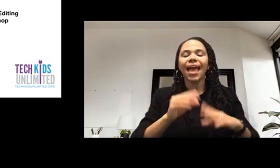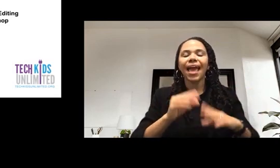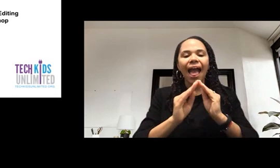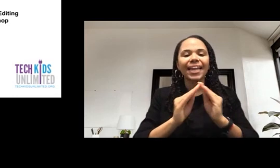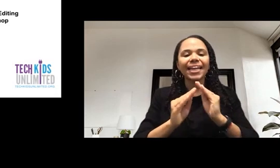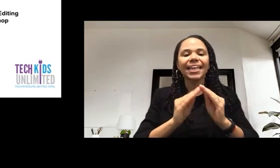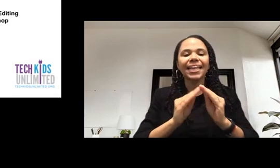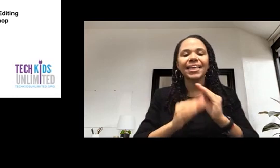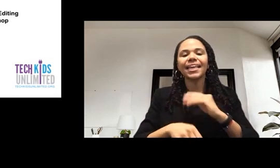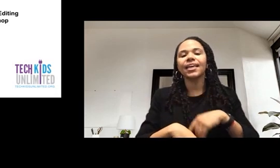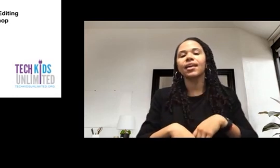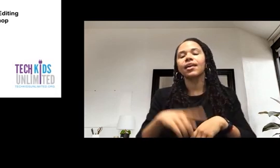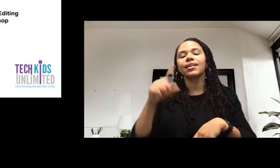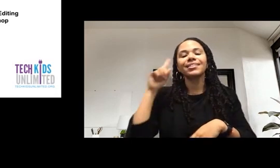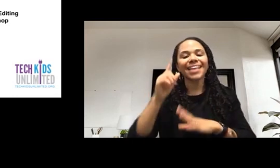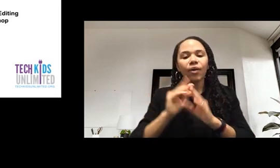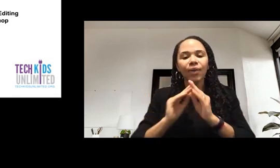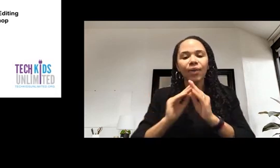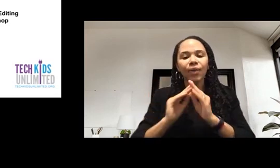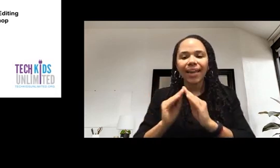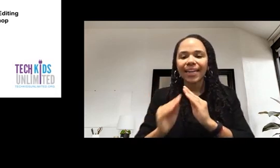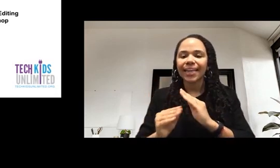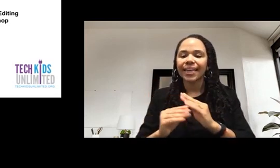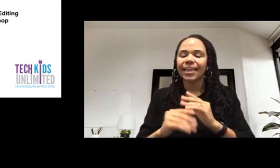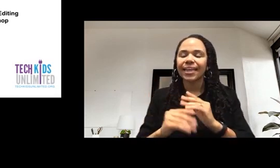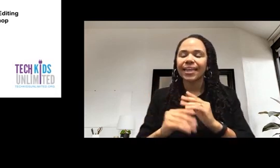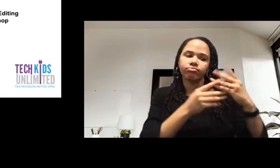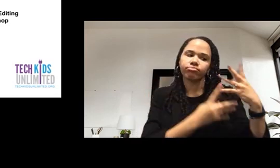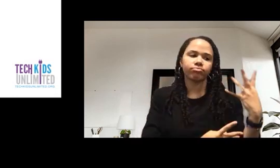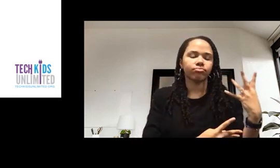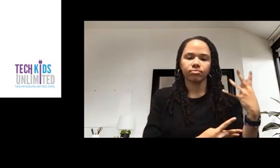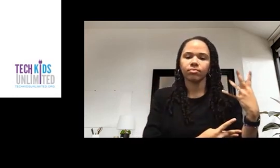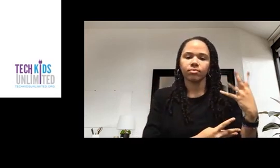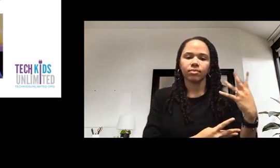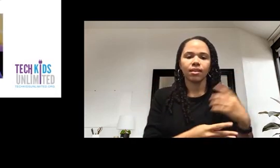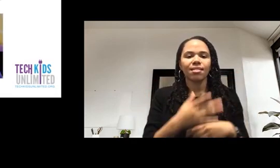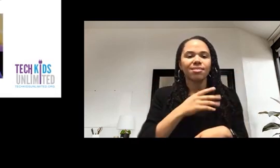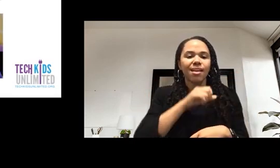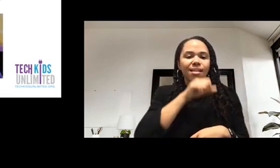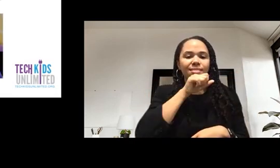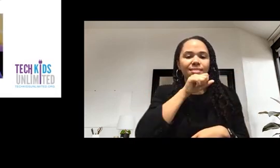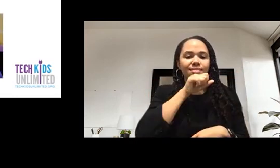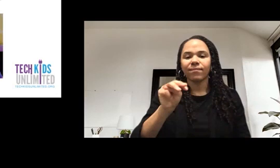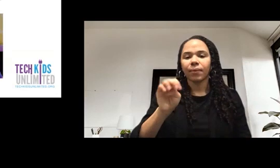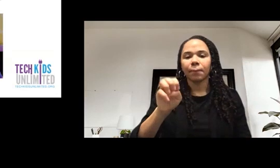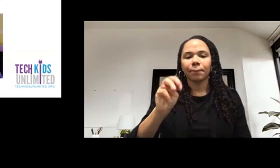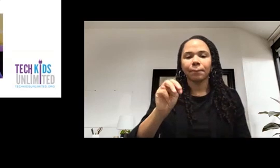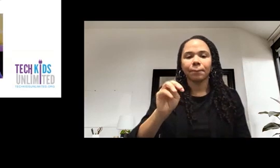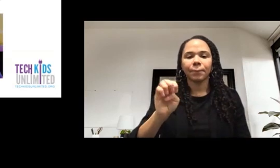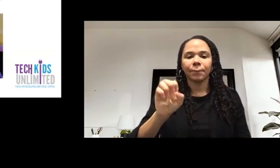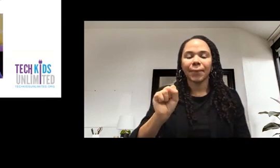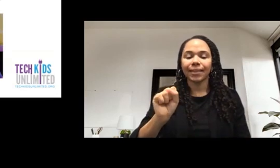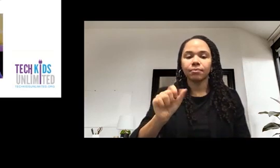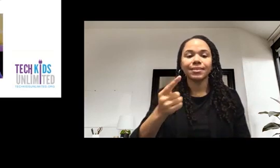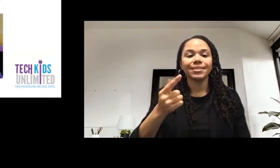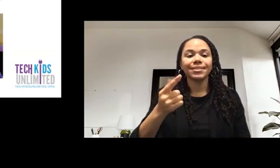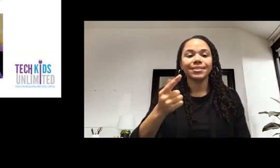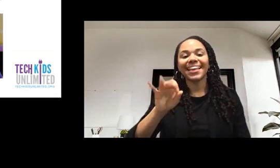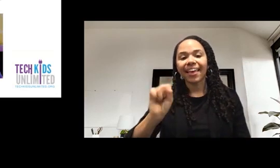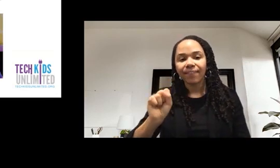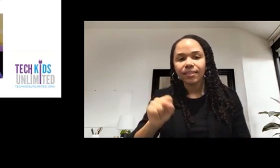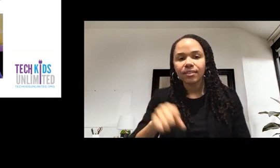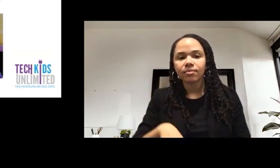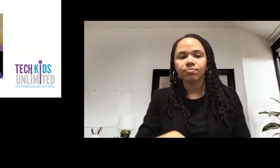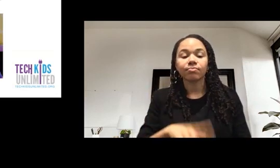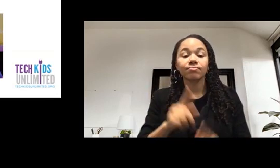sound editing. They love memes and GIFs. And then the team projects are more